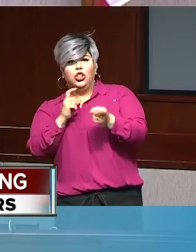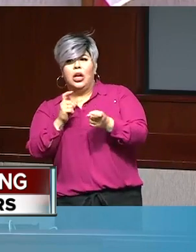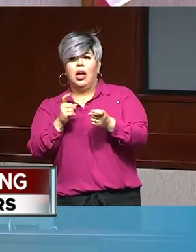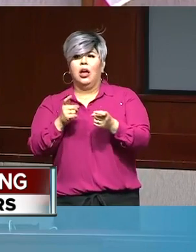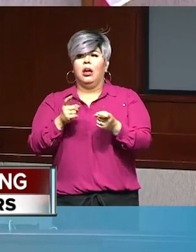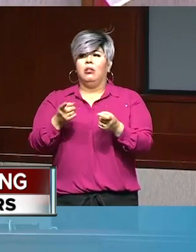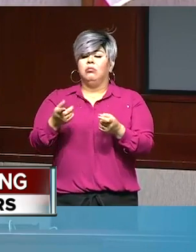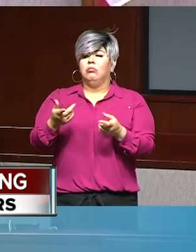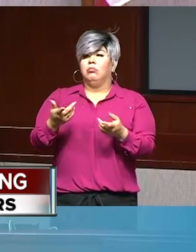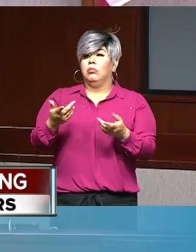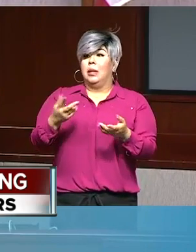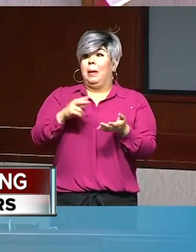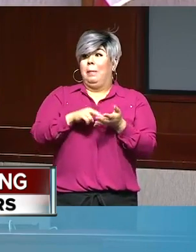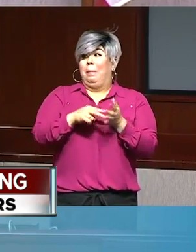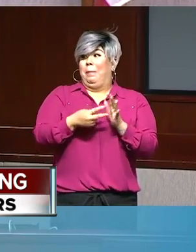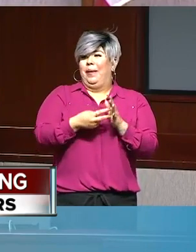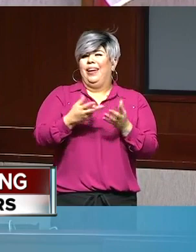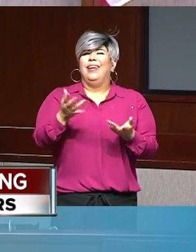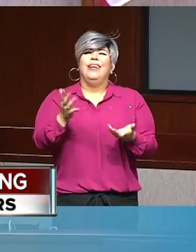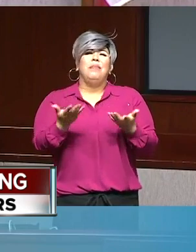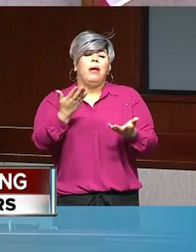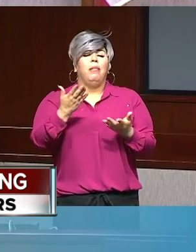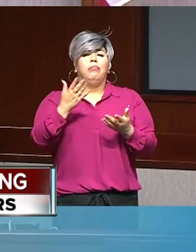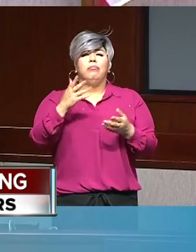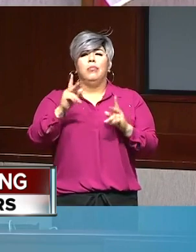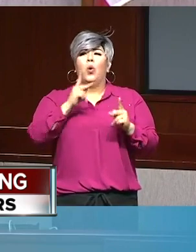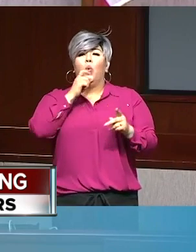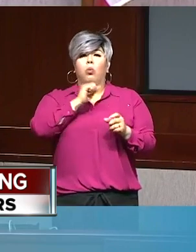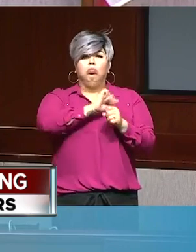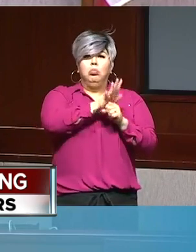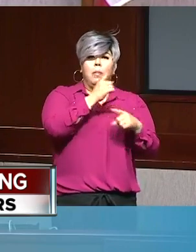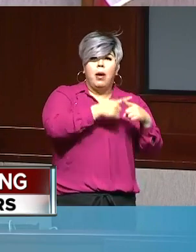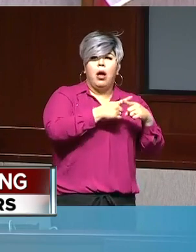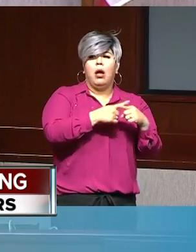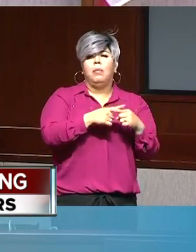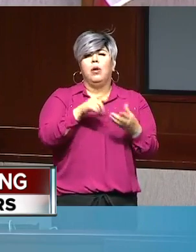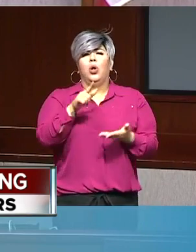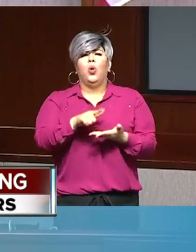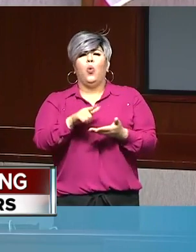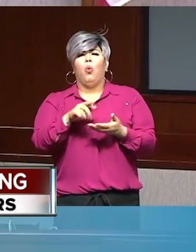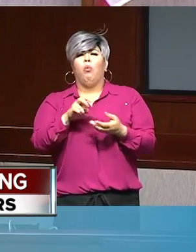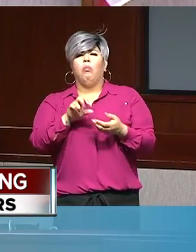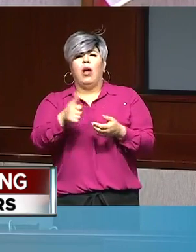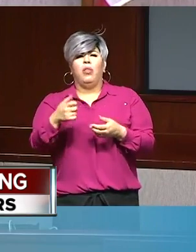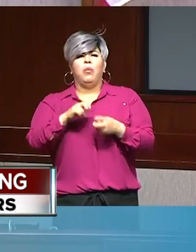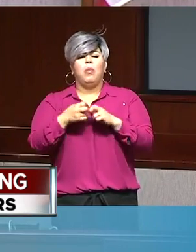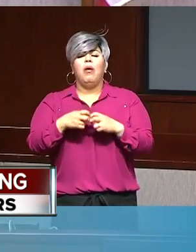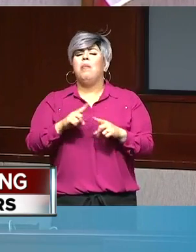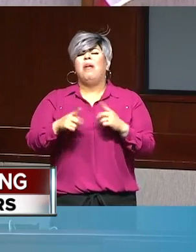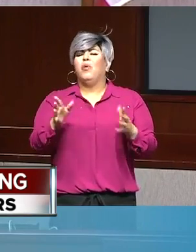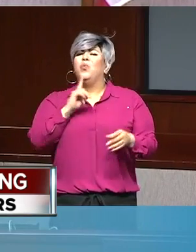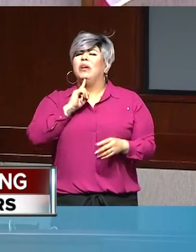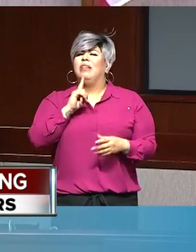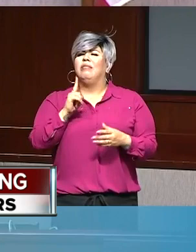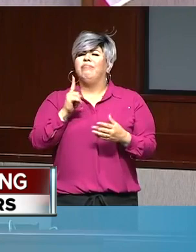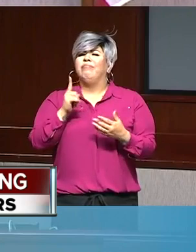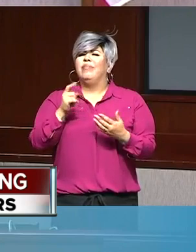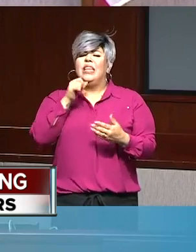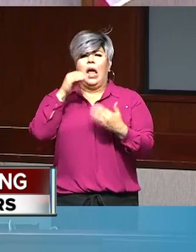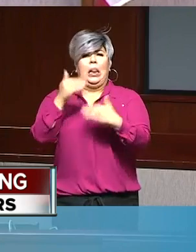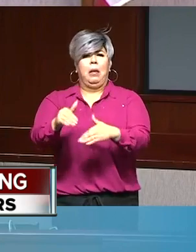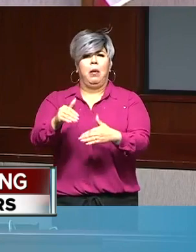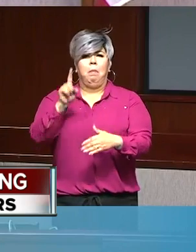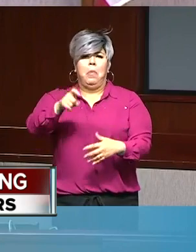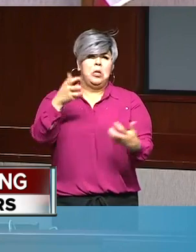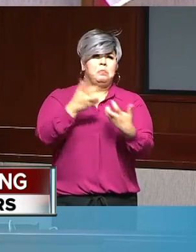COVID positive, low acuity hospitalized patients, but in fact, in any way that would help alleviate